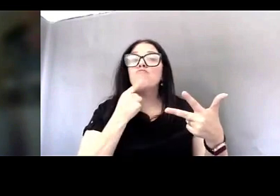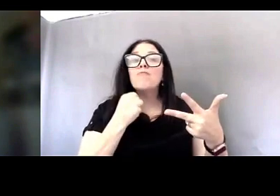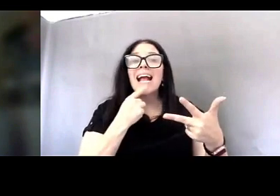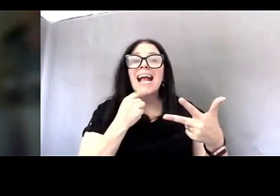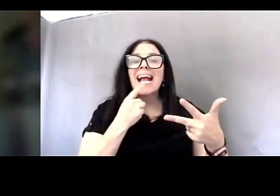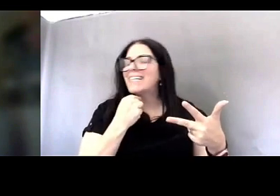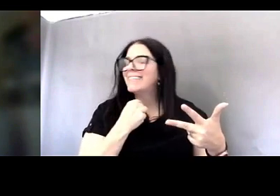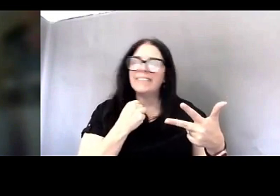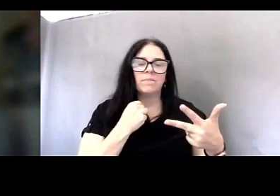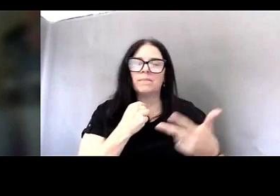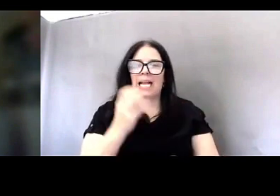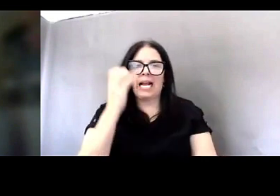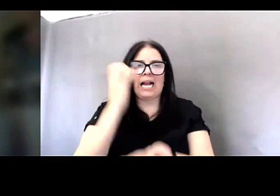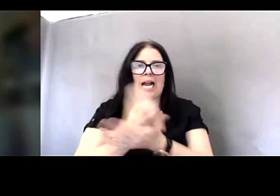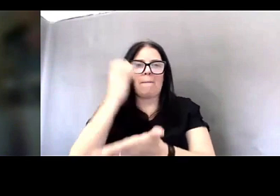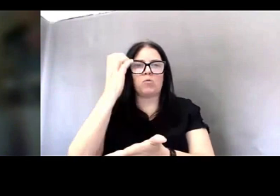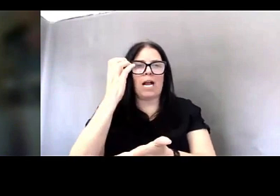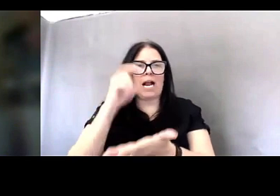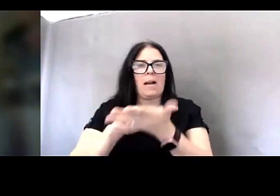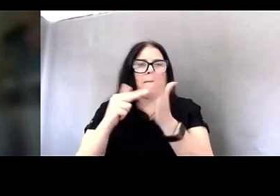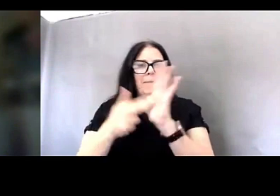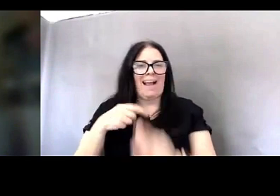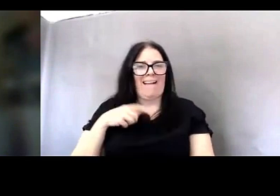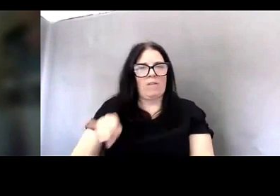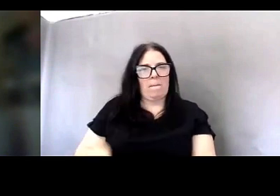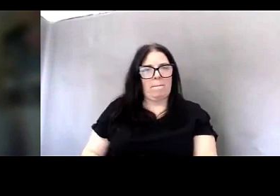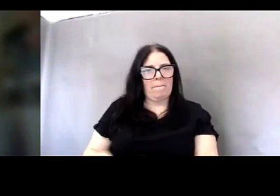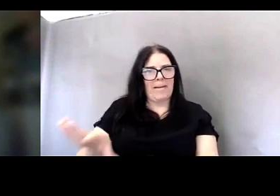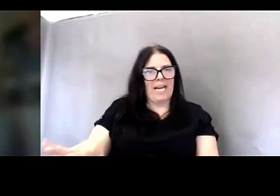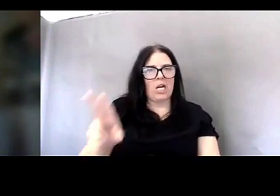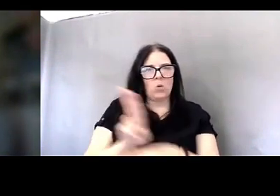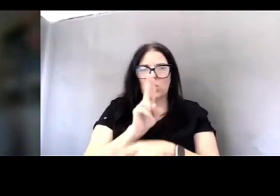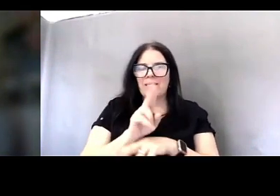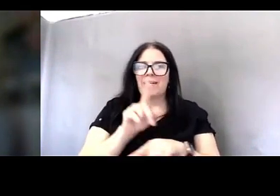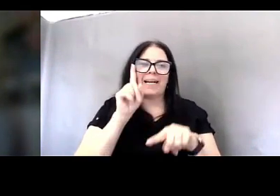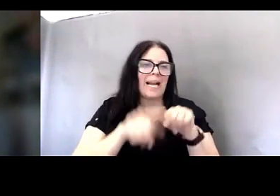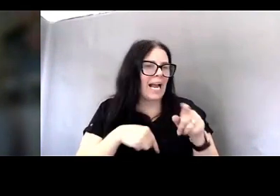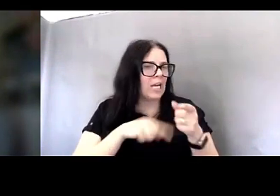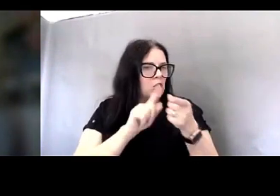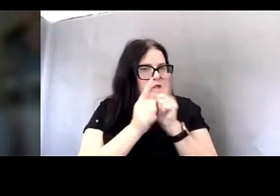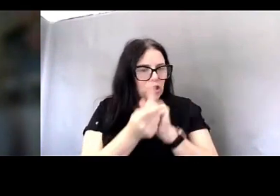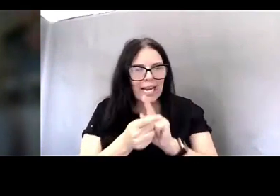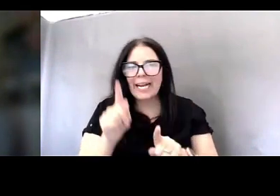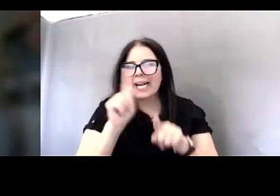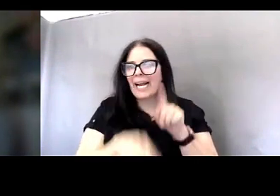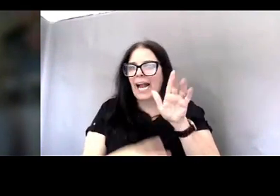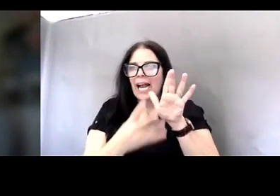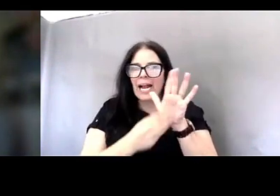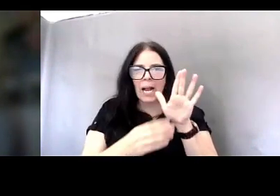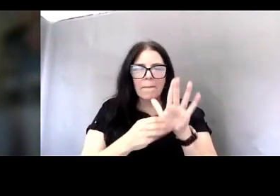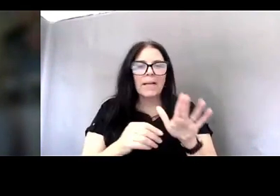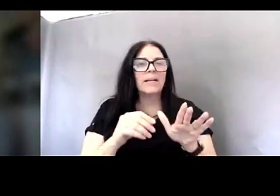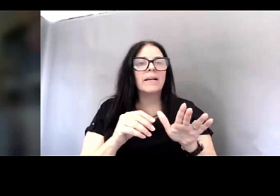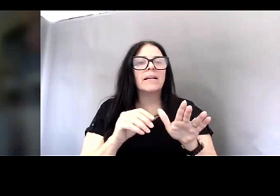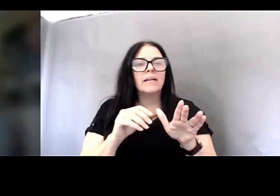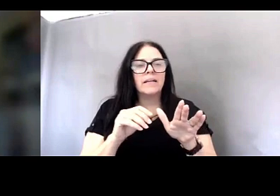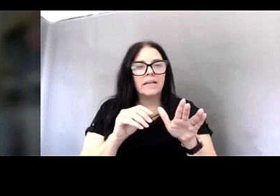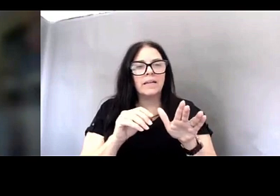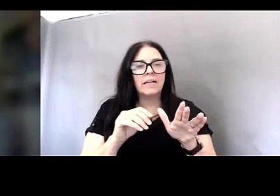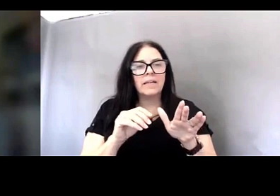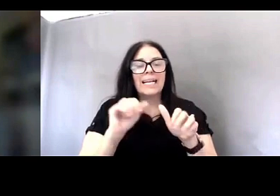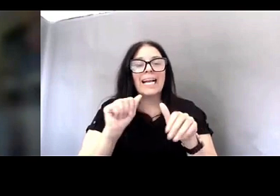copyrighted in the more traditional sense. You can't make any changes, and you can share or copy up